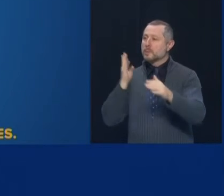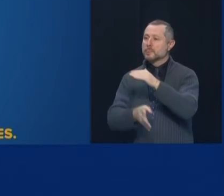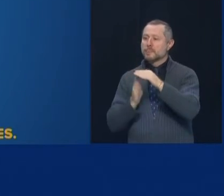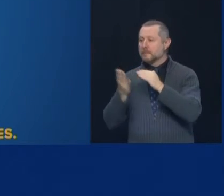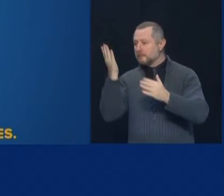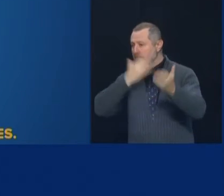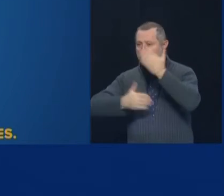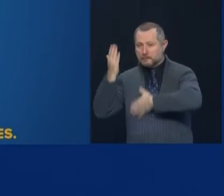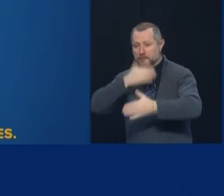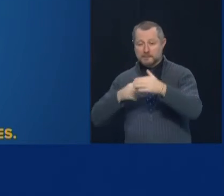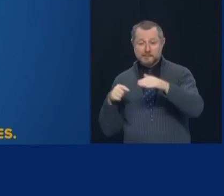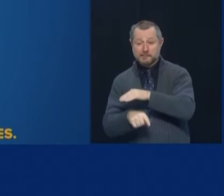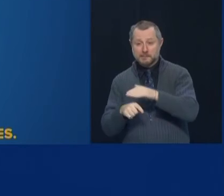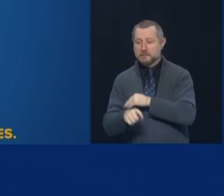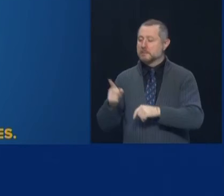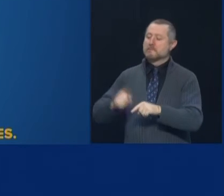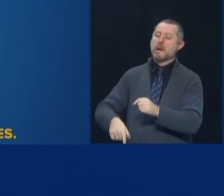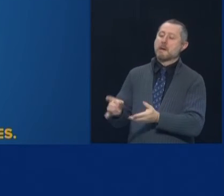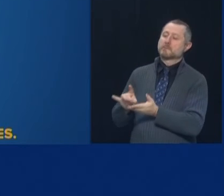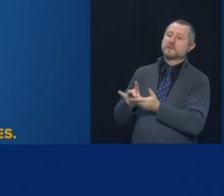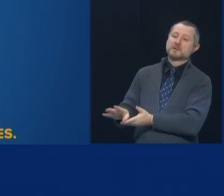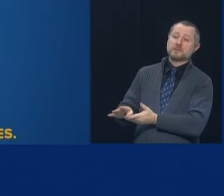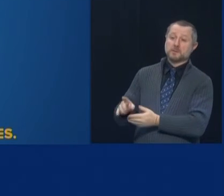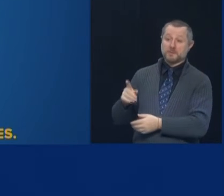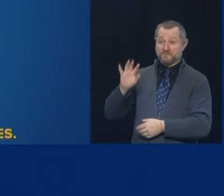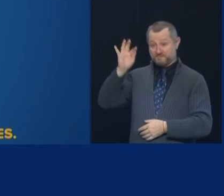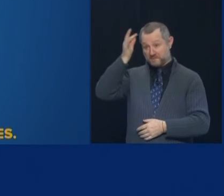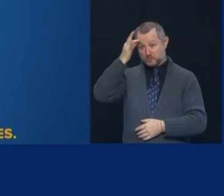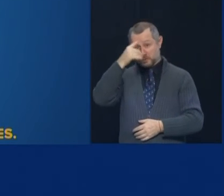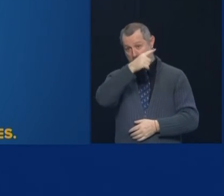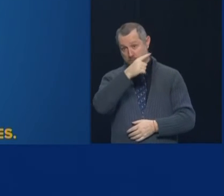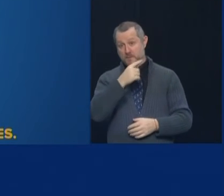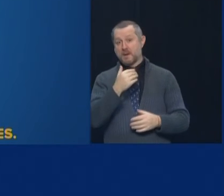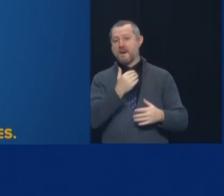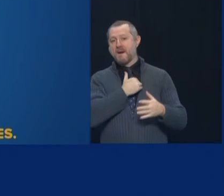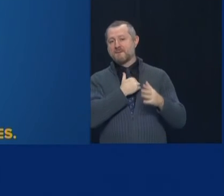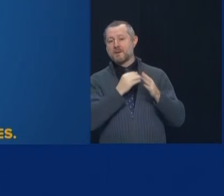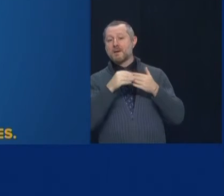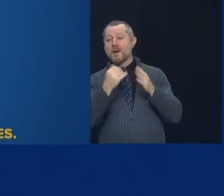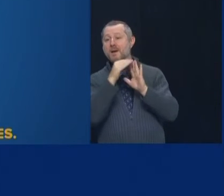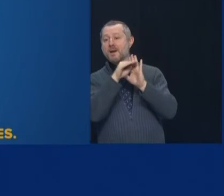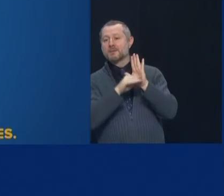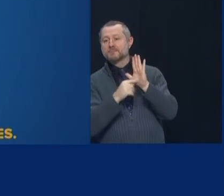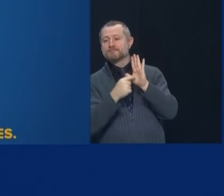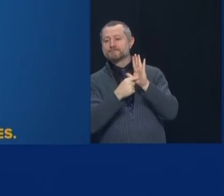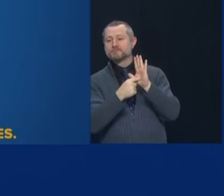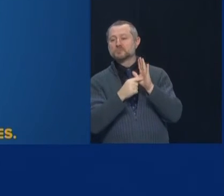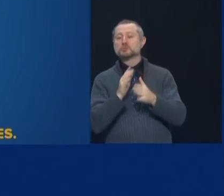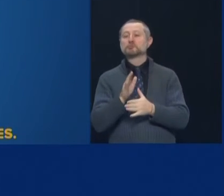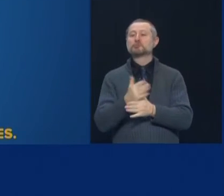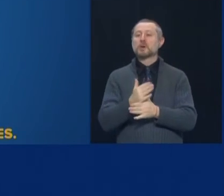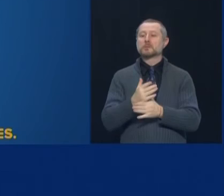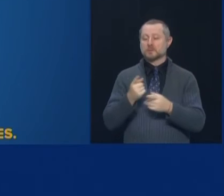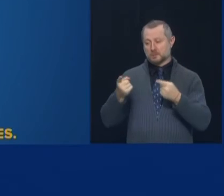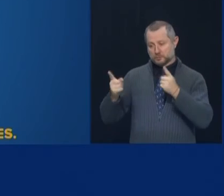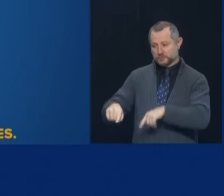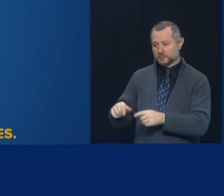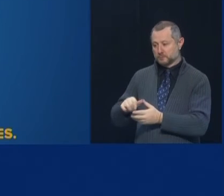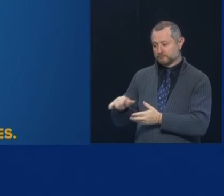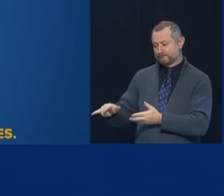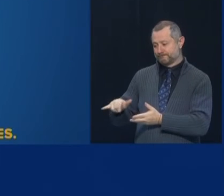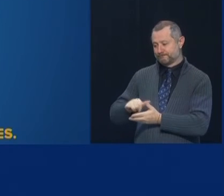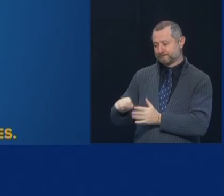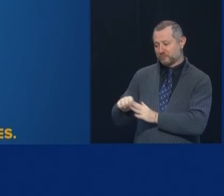Federal guidance has states signing something called a data sharing agreement. Federal government suggests